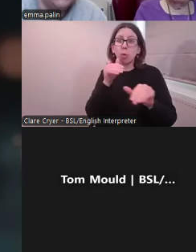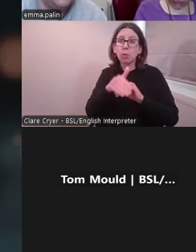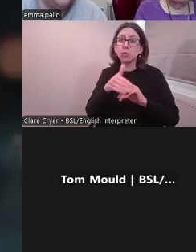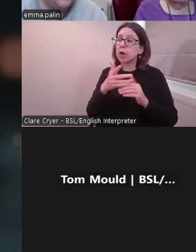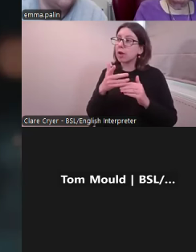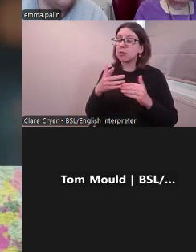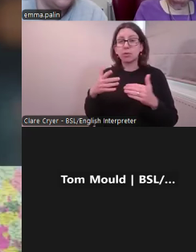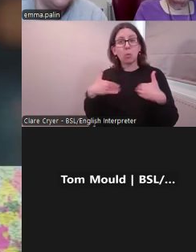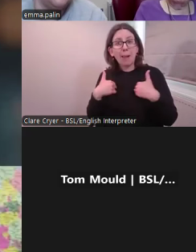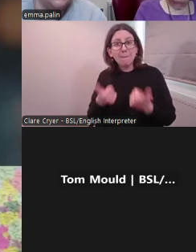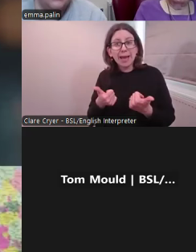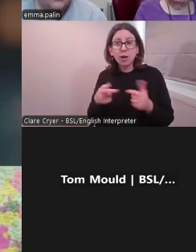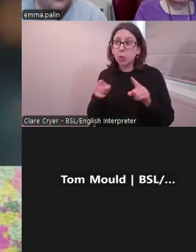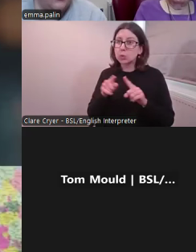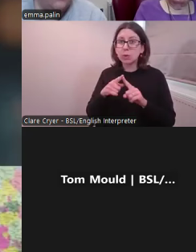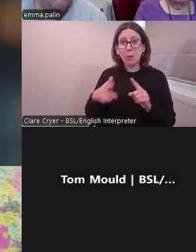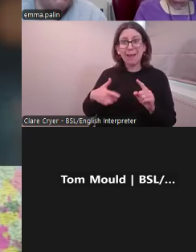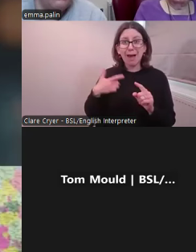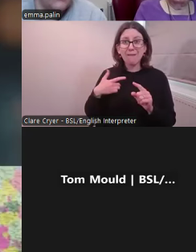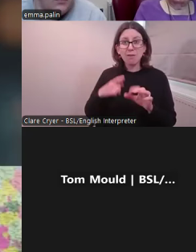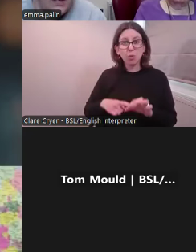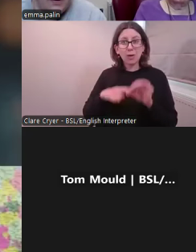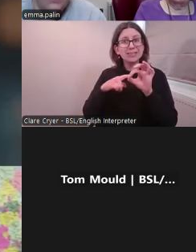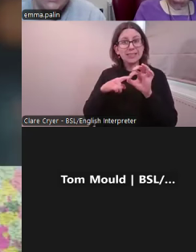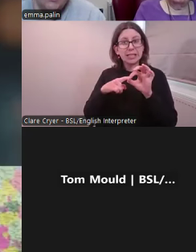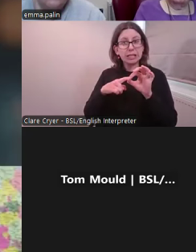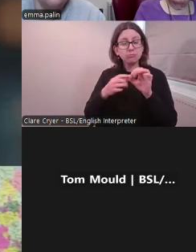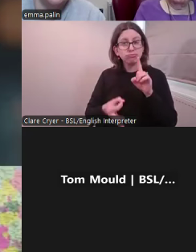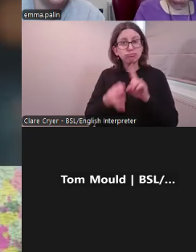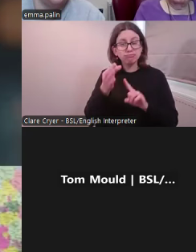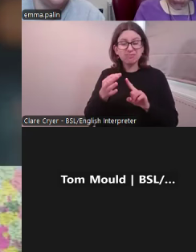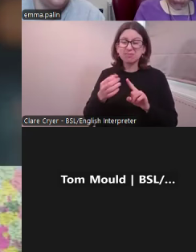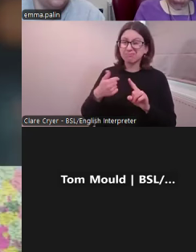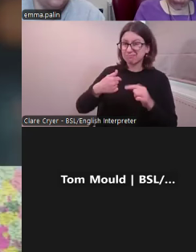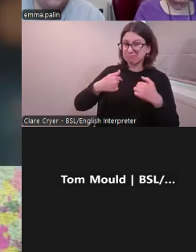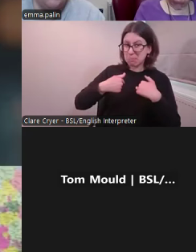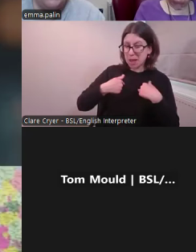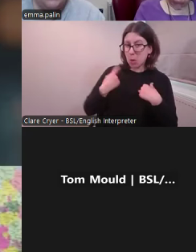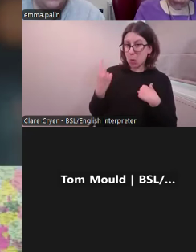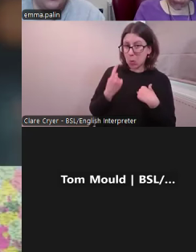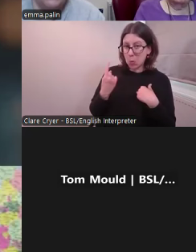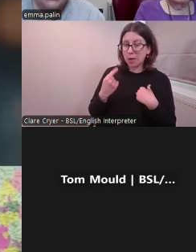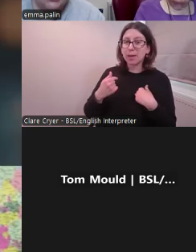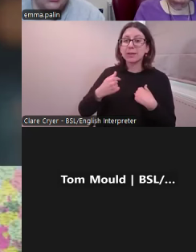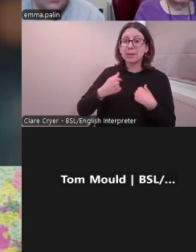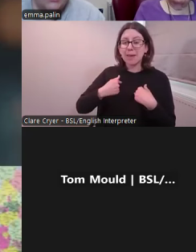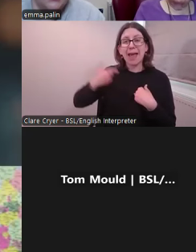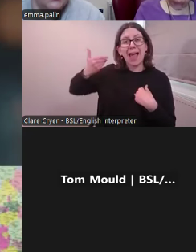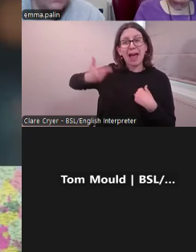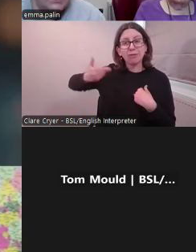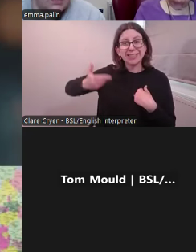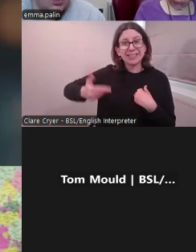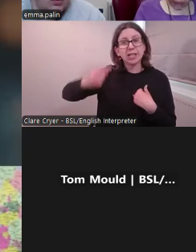overall quality of life, really. Bit about myself. So I'm the Heritage